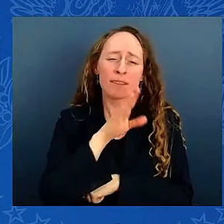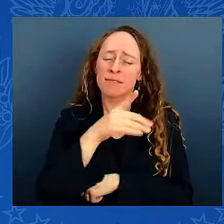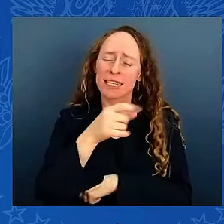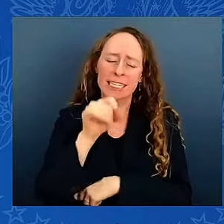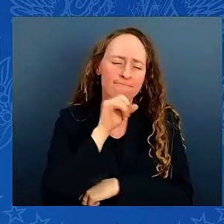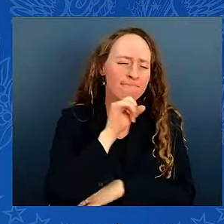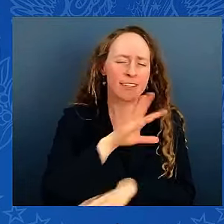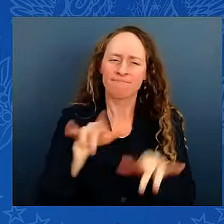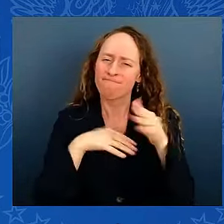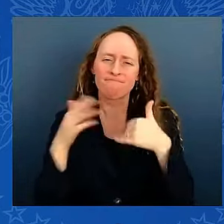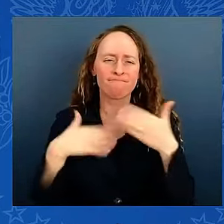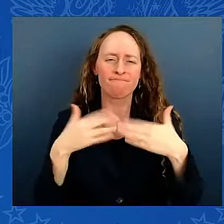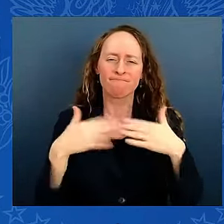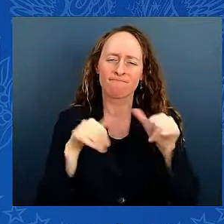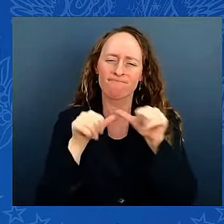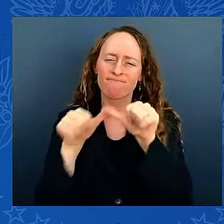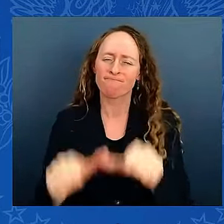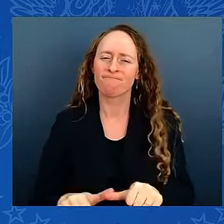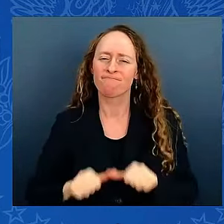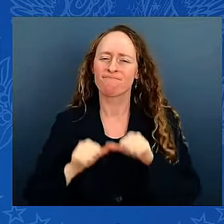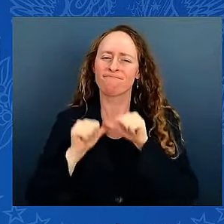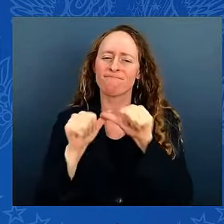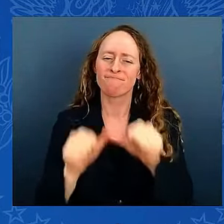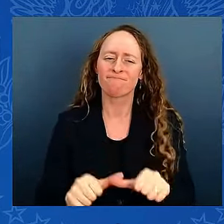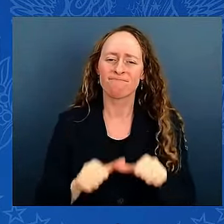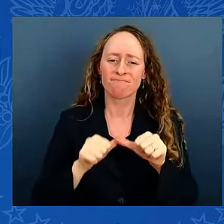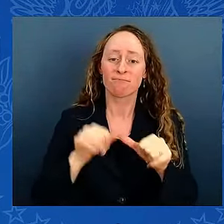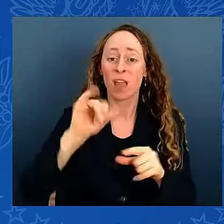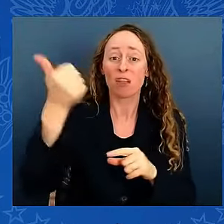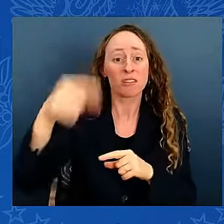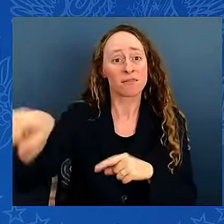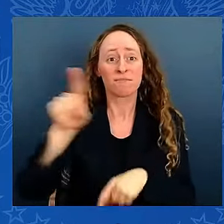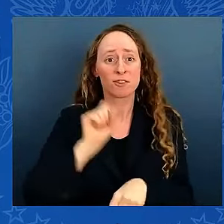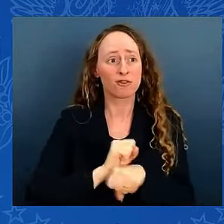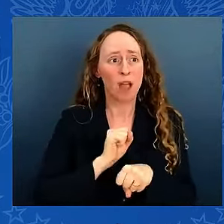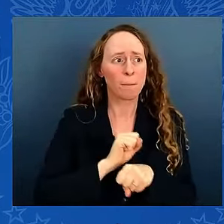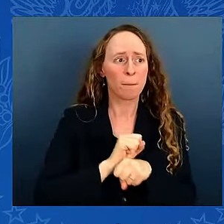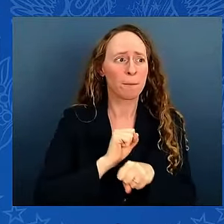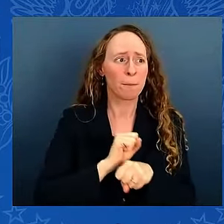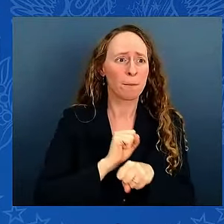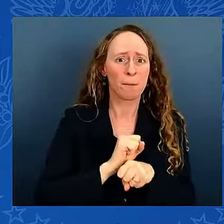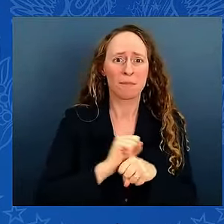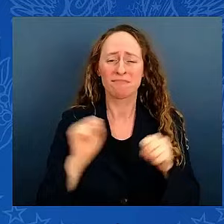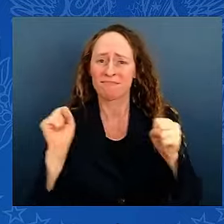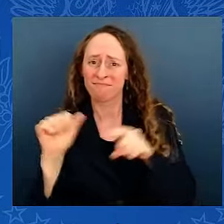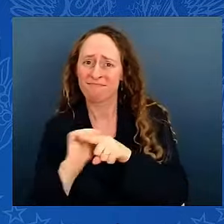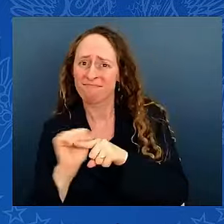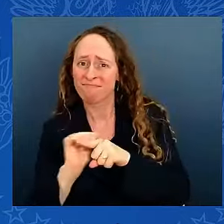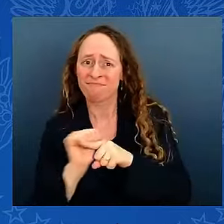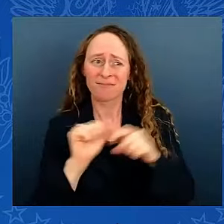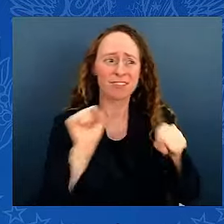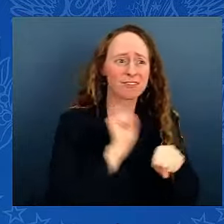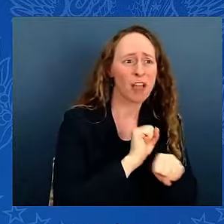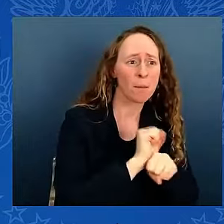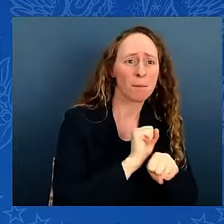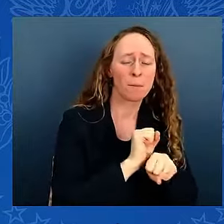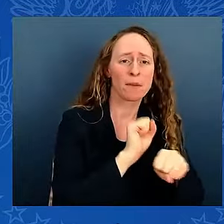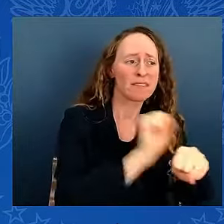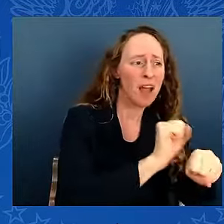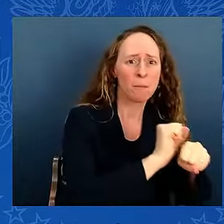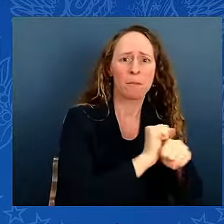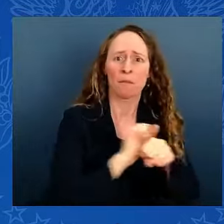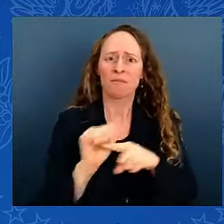fund your dreams. And by the way, we need to do more to support all of our Team USA athletes.